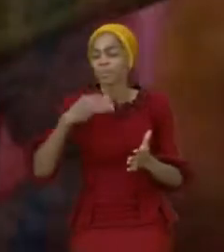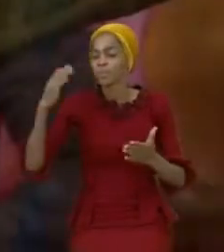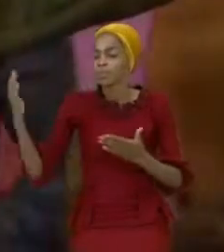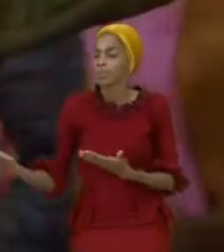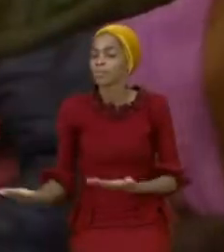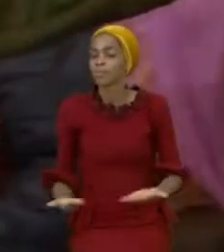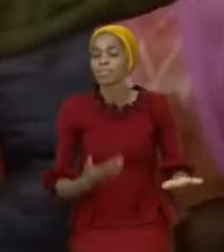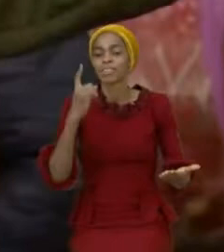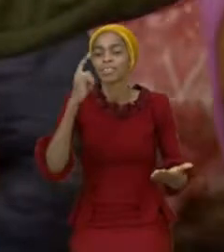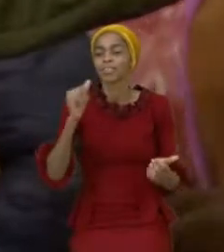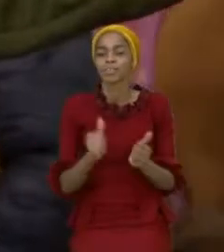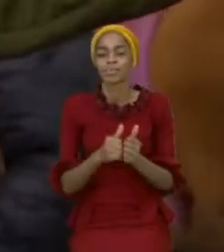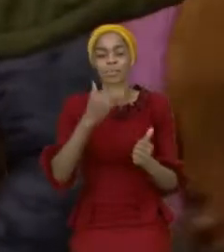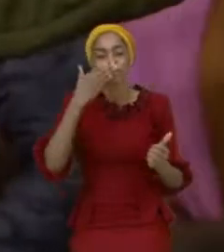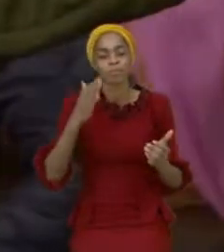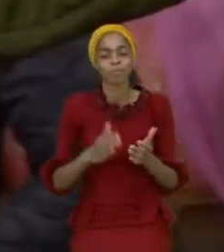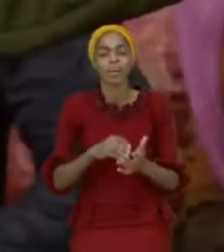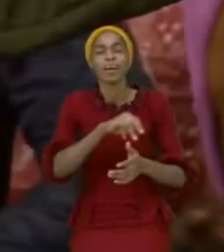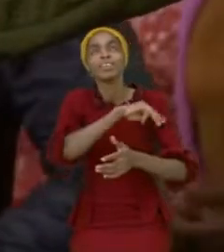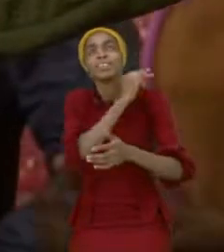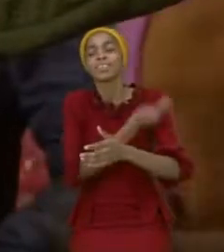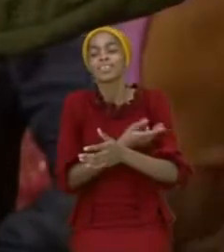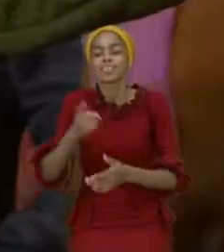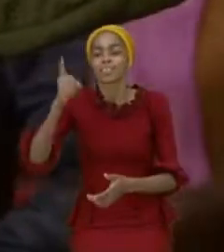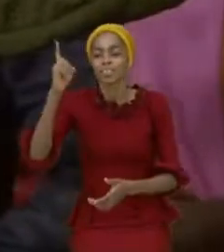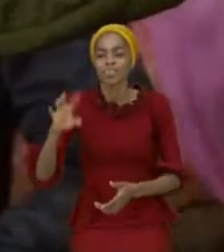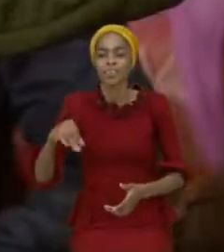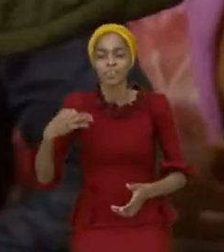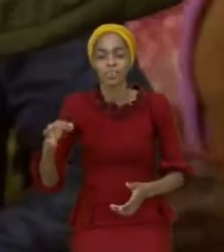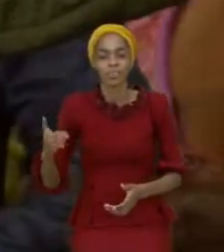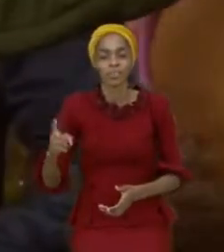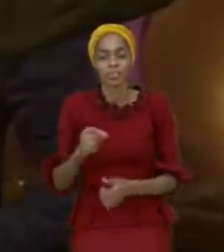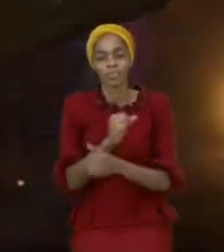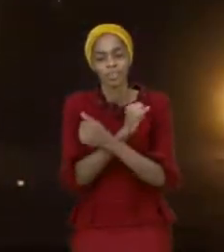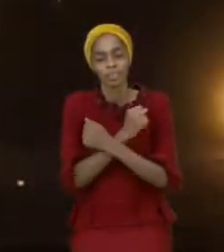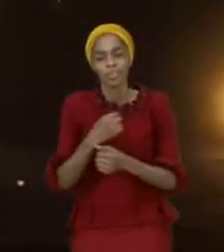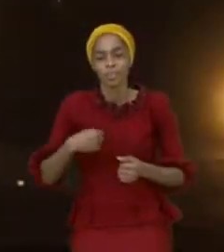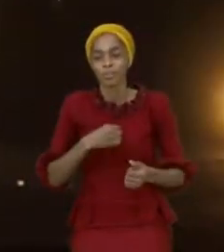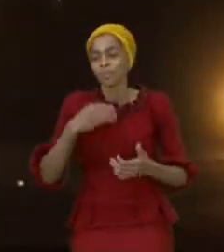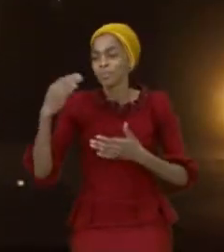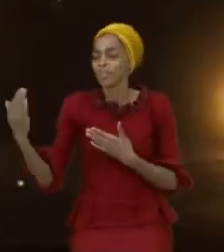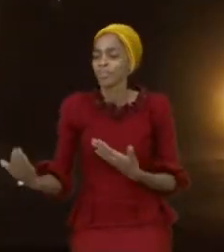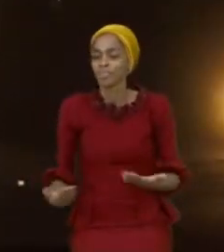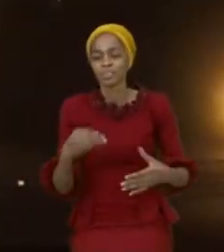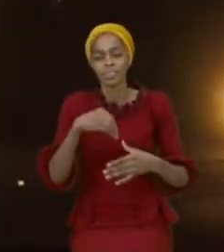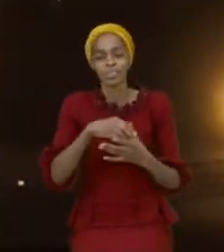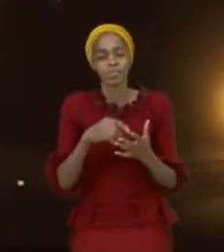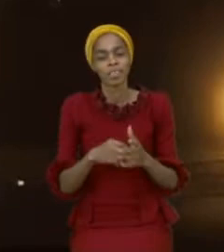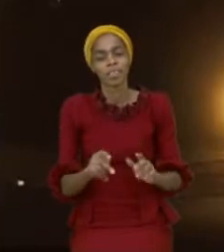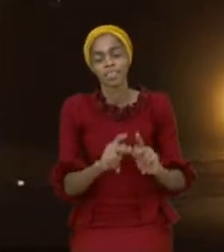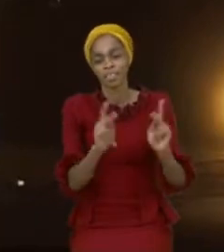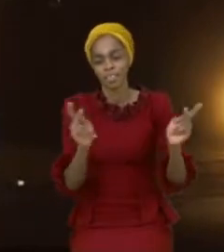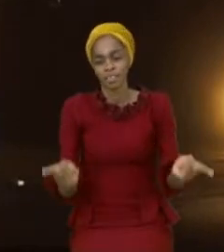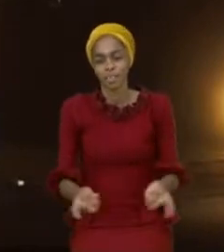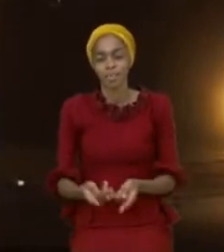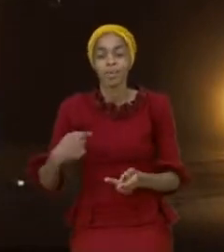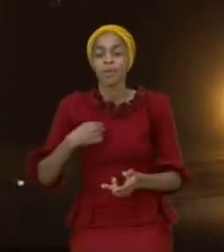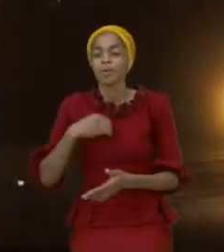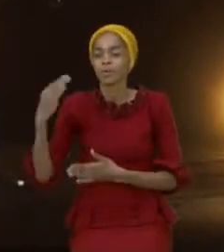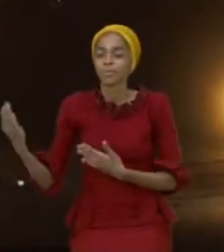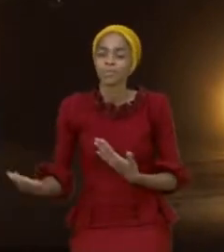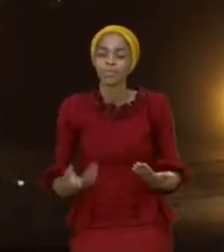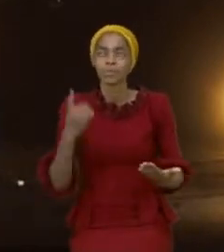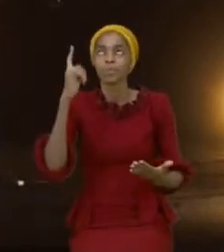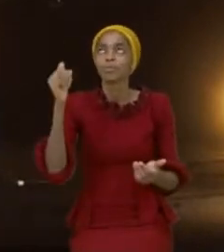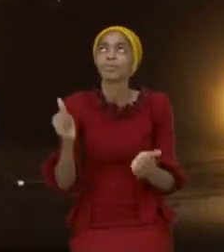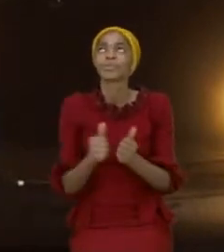you with praise. Almighty God of love, be welcomed in this place. We welcome